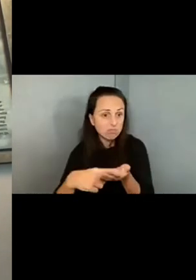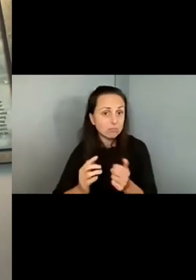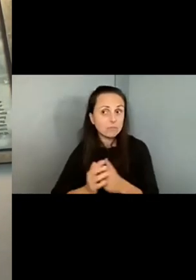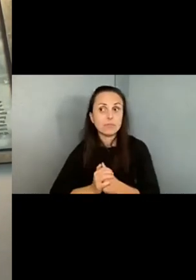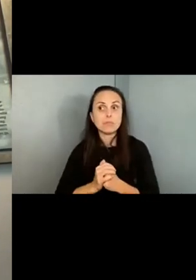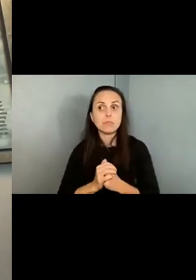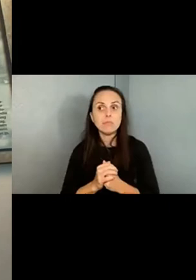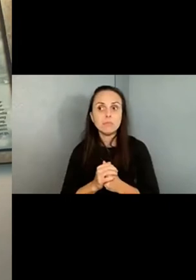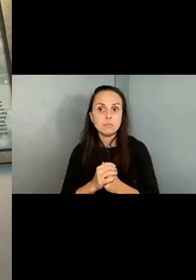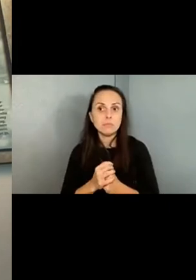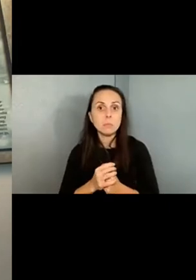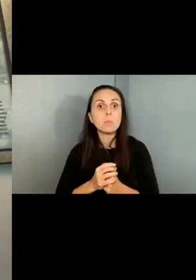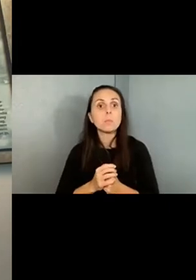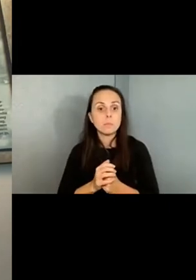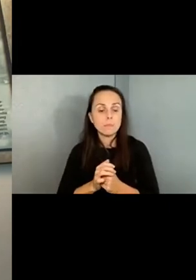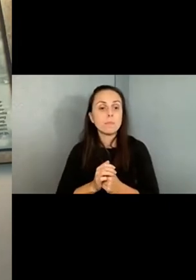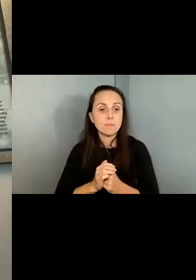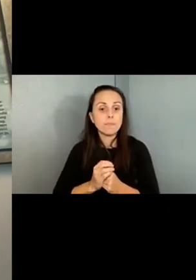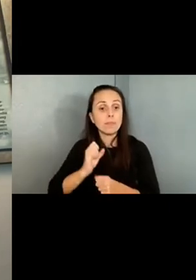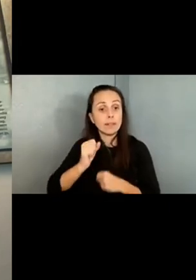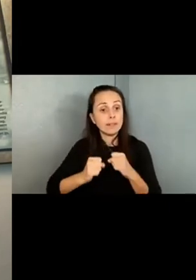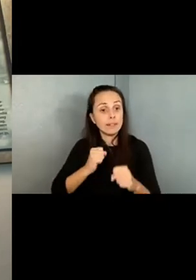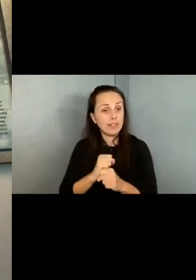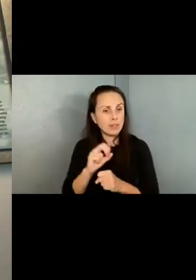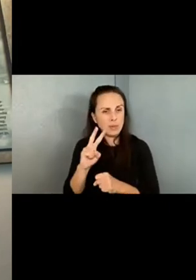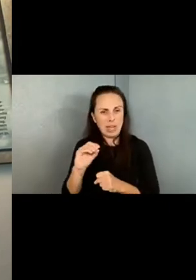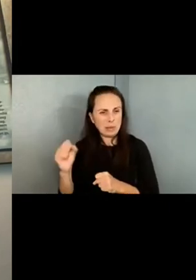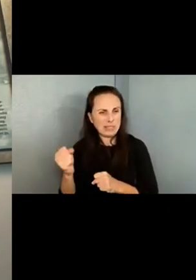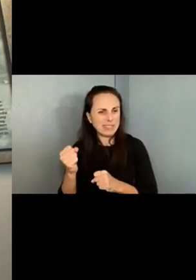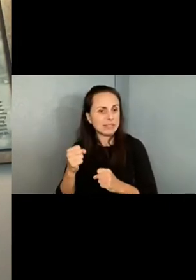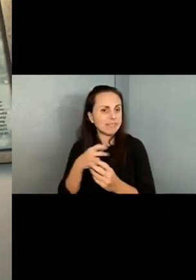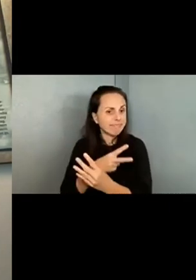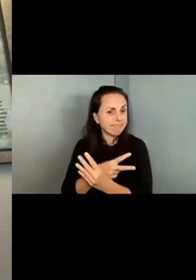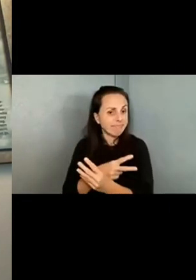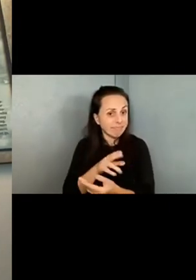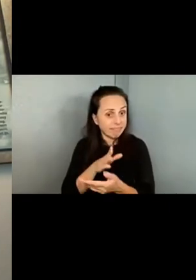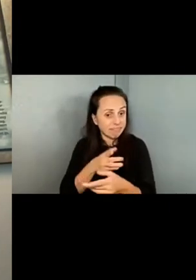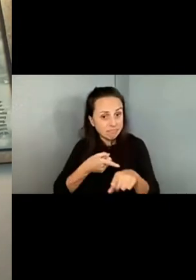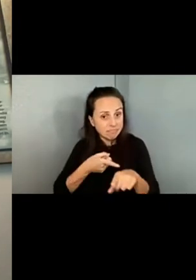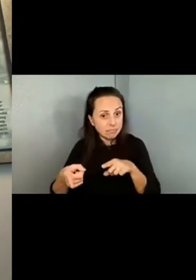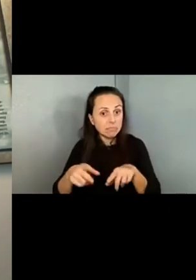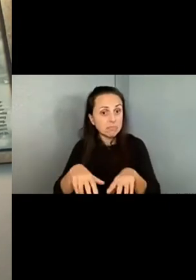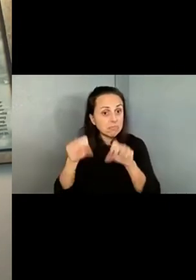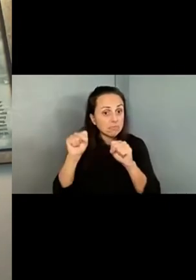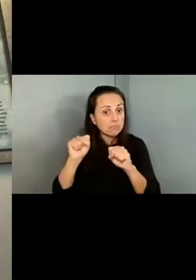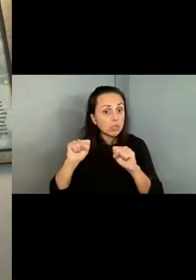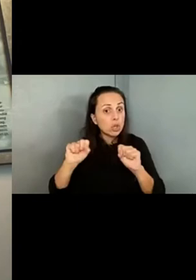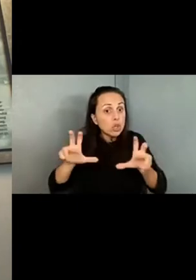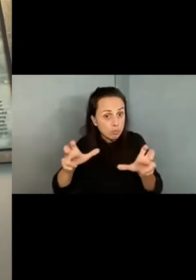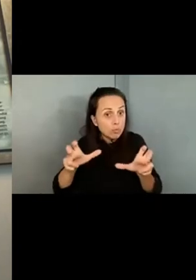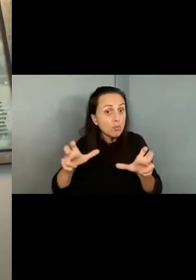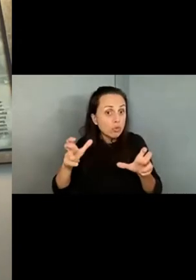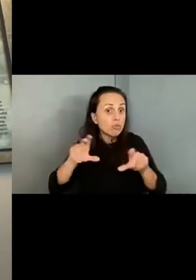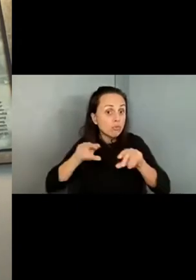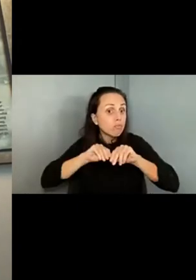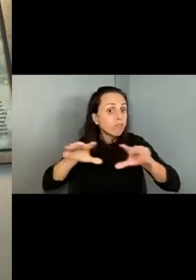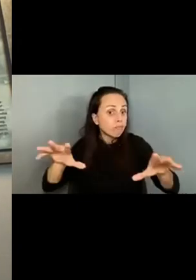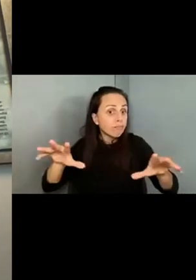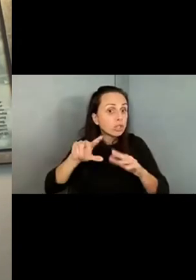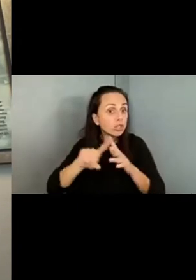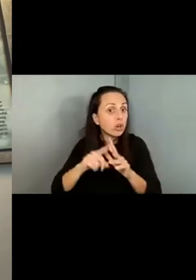And when I, in the 2000s, when I was in graduate school, computers started coming out with Zoom